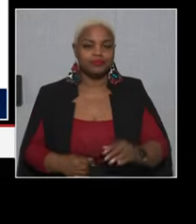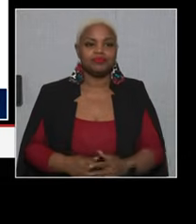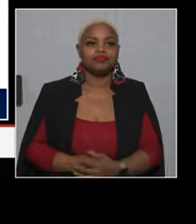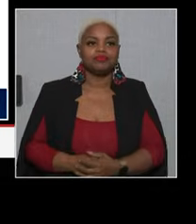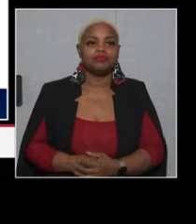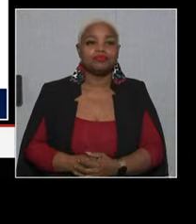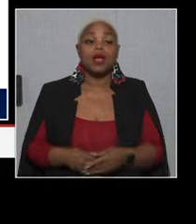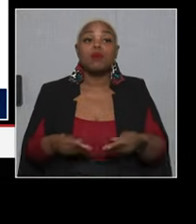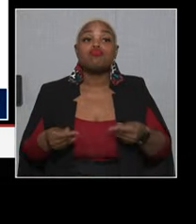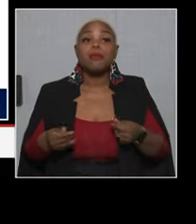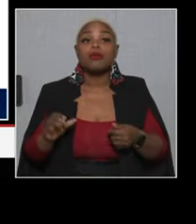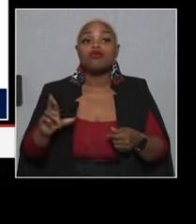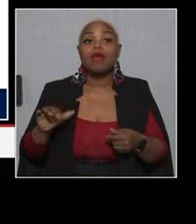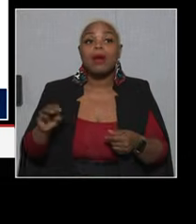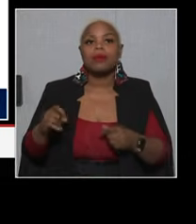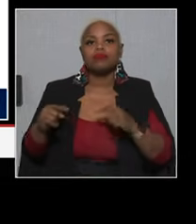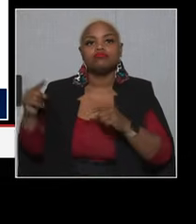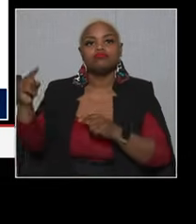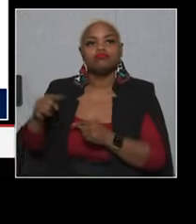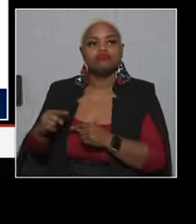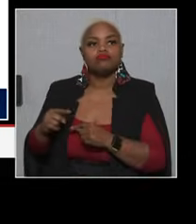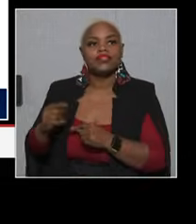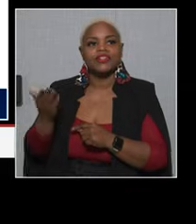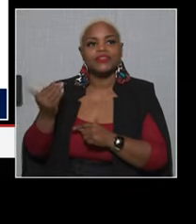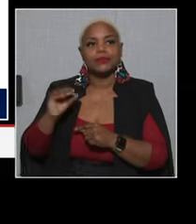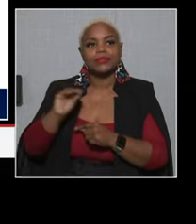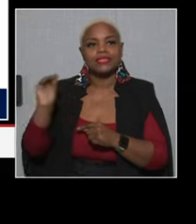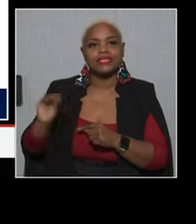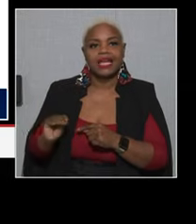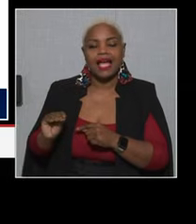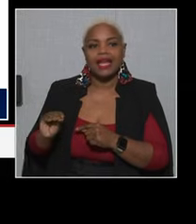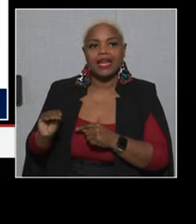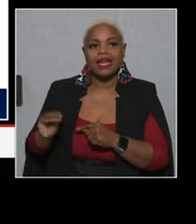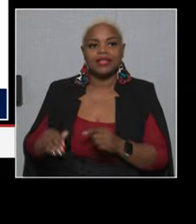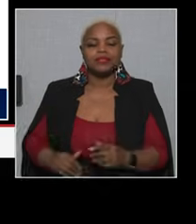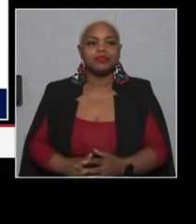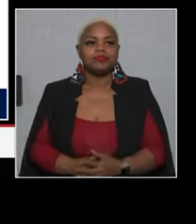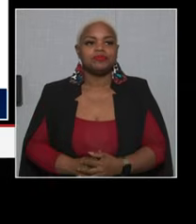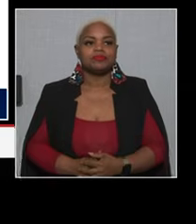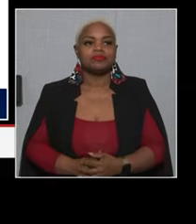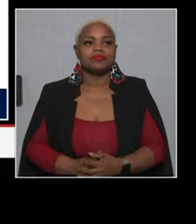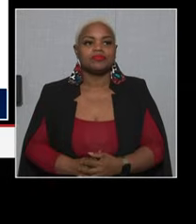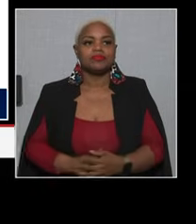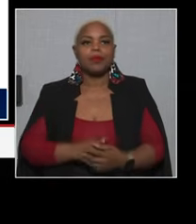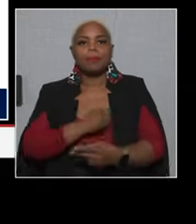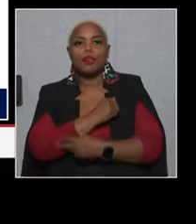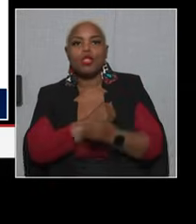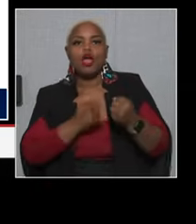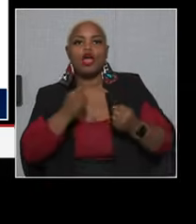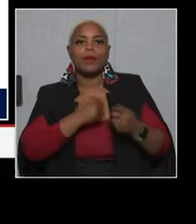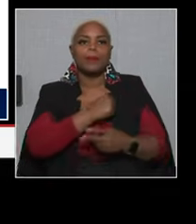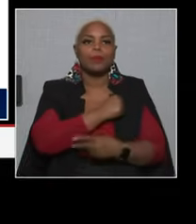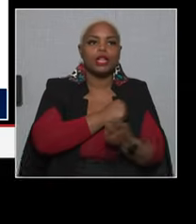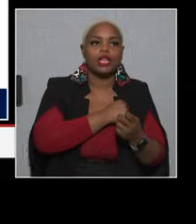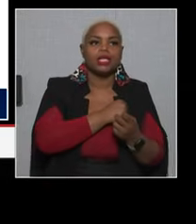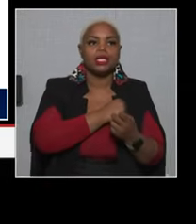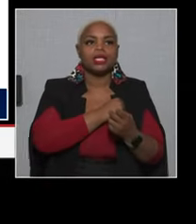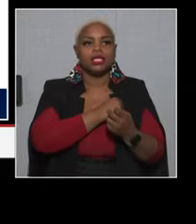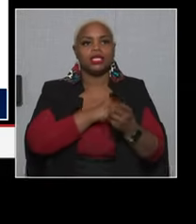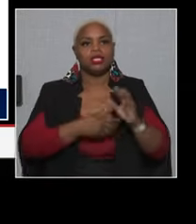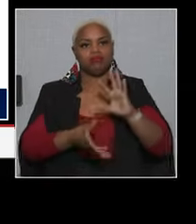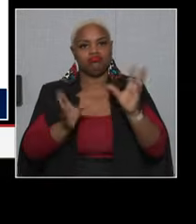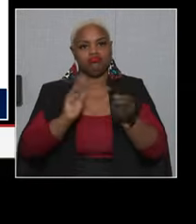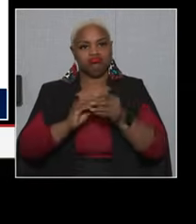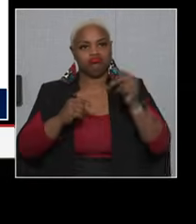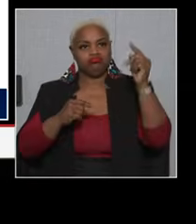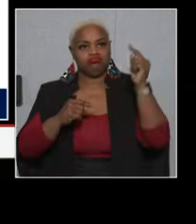15% with a 29% decrease in burglary and a 21% drop in vehicle thefts. What I also want to add is that we tasked